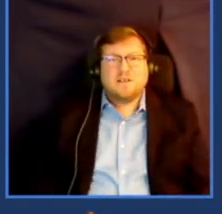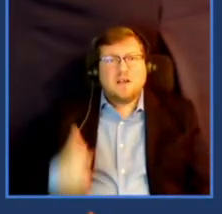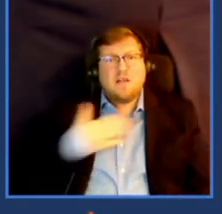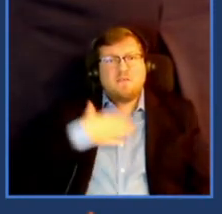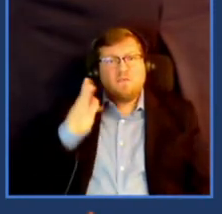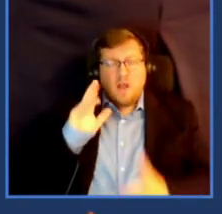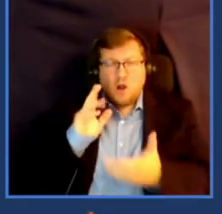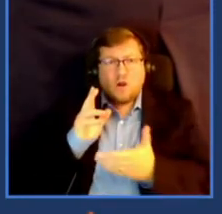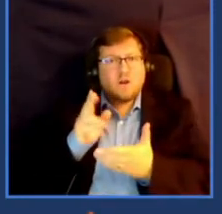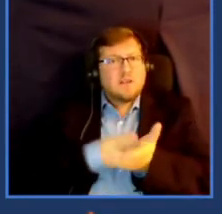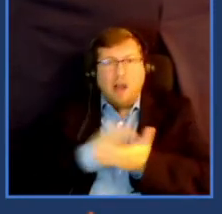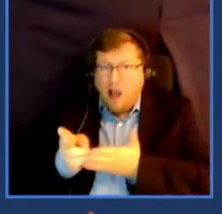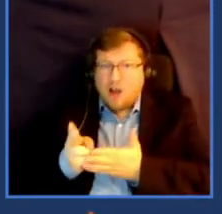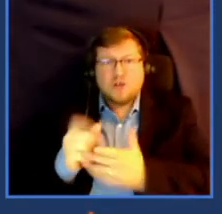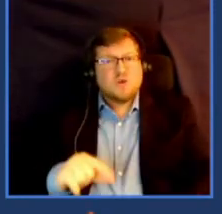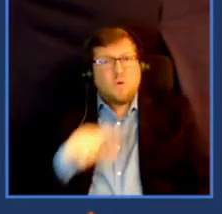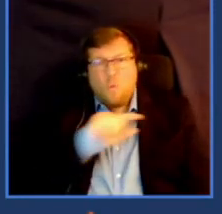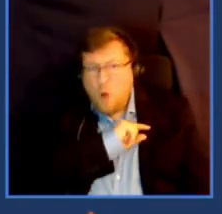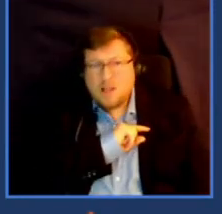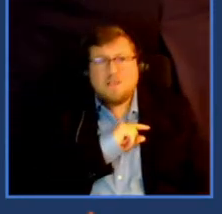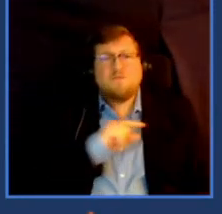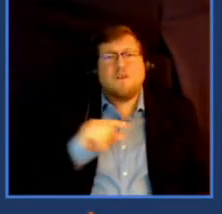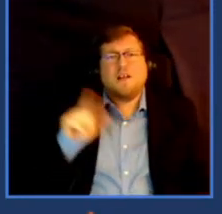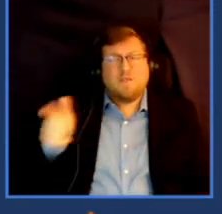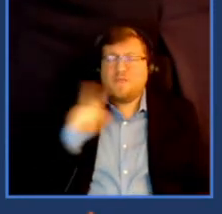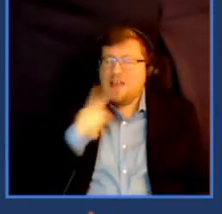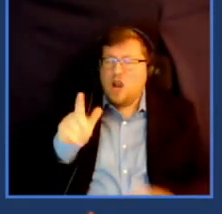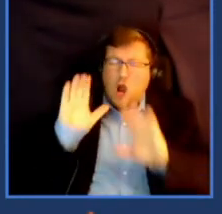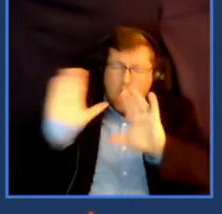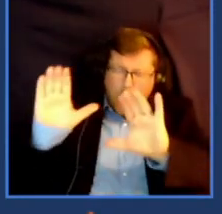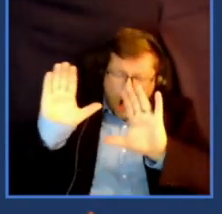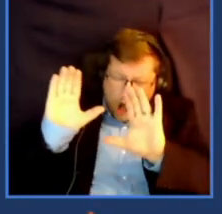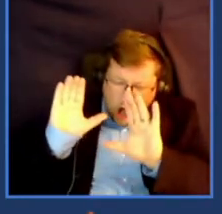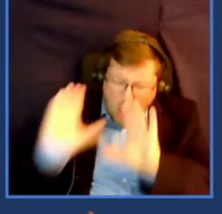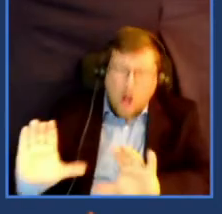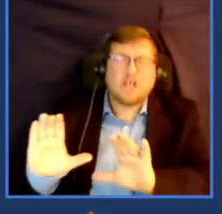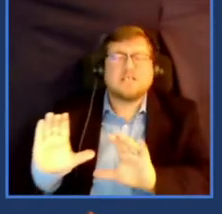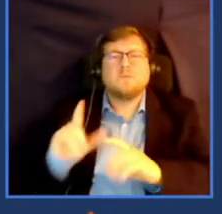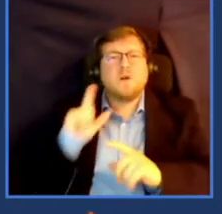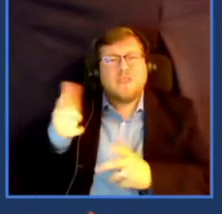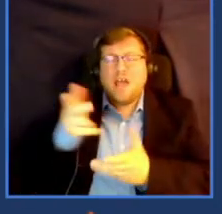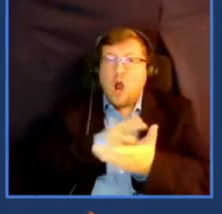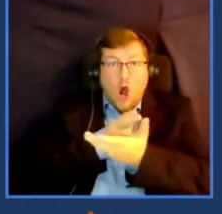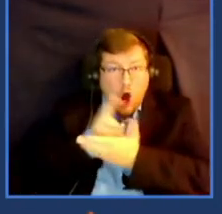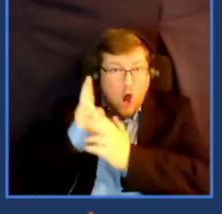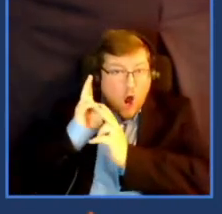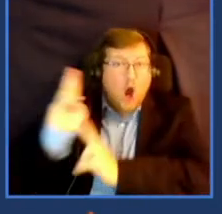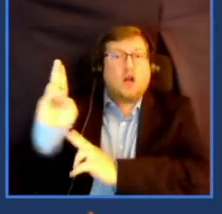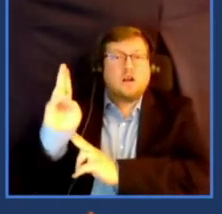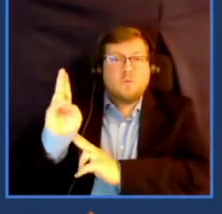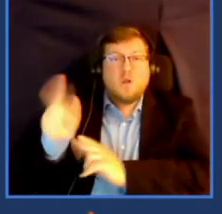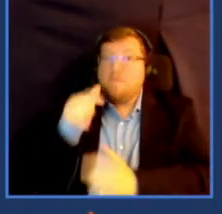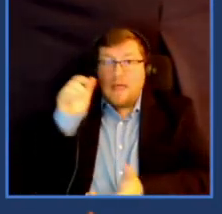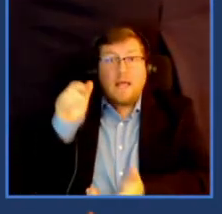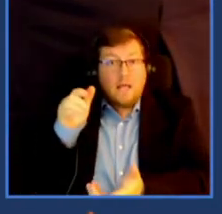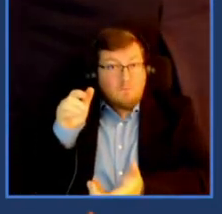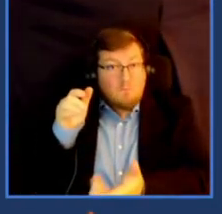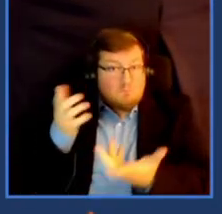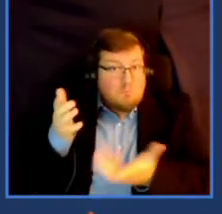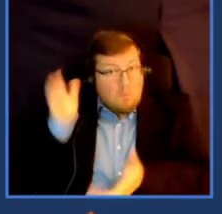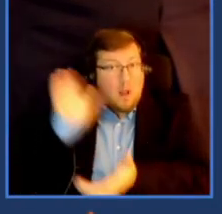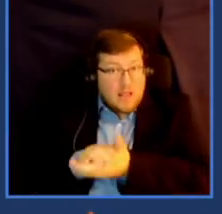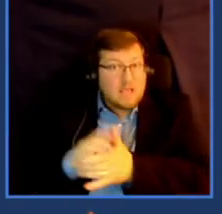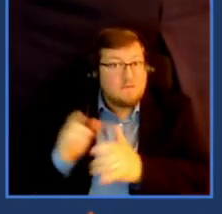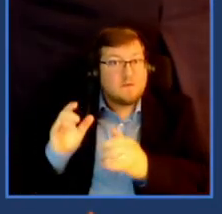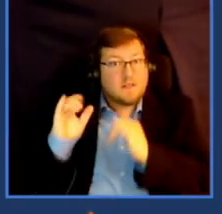They're qualified. They're decent. They're honorable. They mean what they say, and they believe what I believe the definition